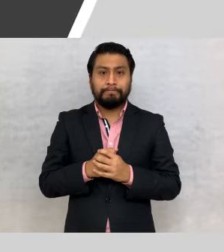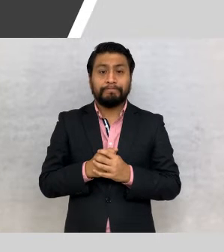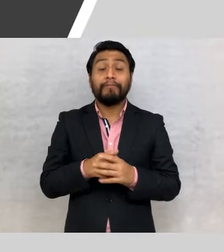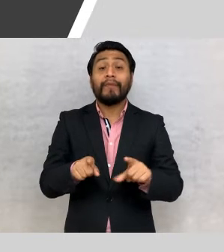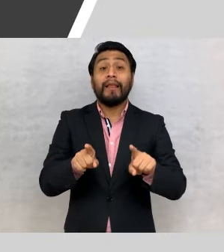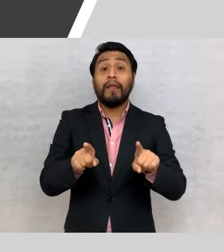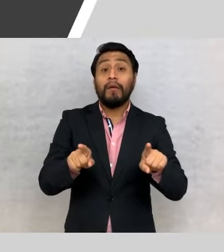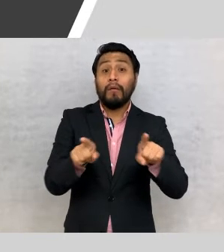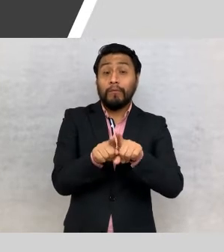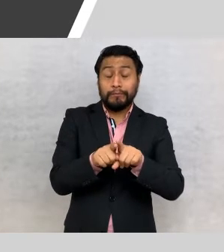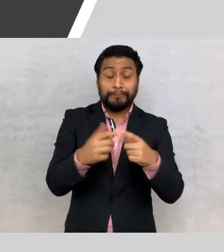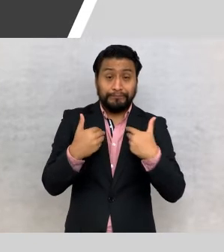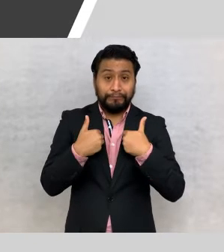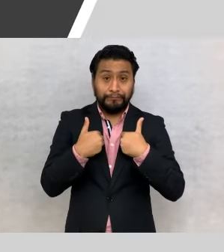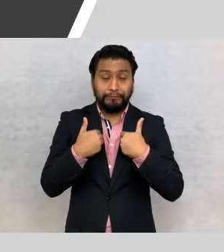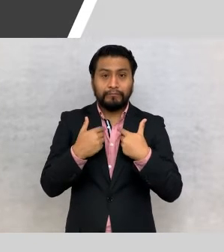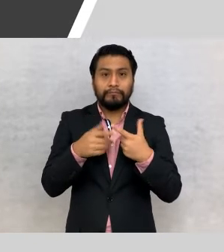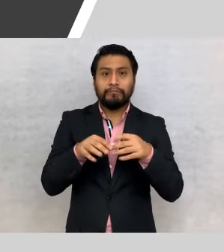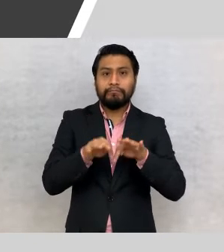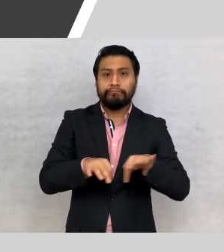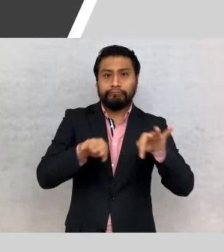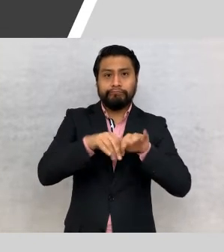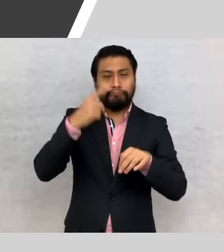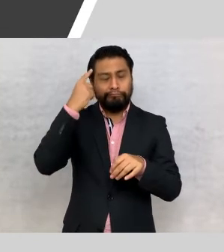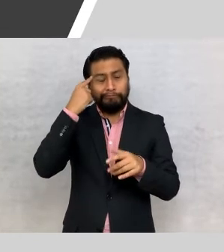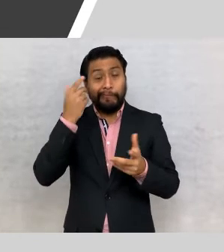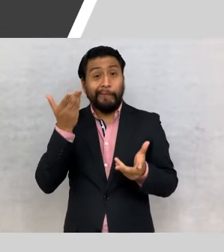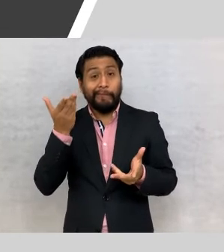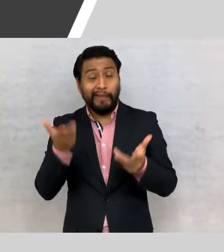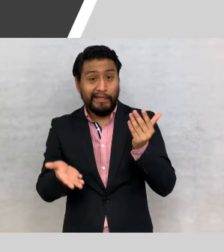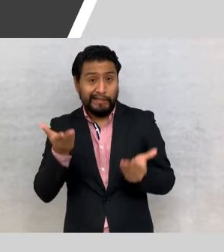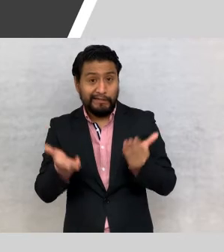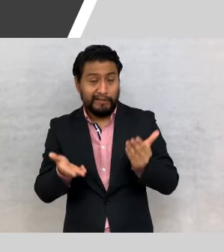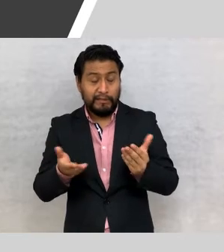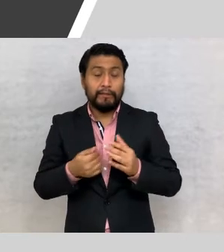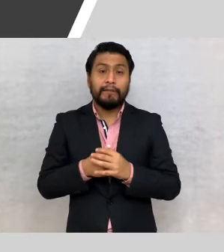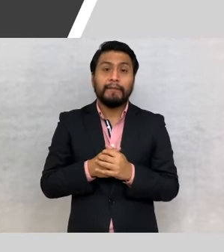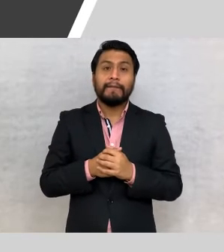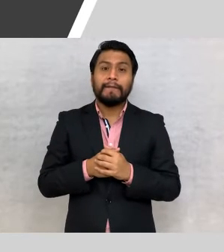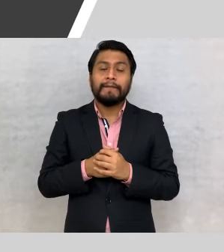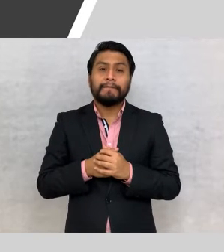Also envisaged was the possibility of